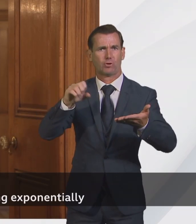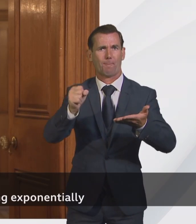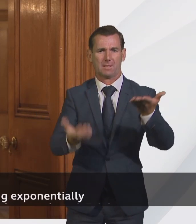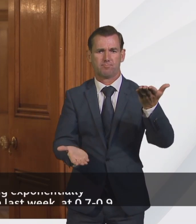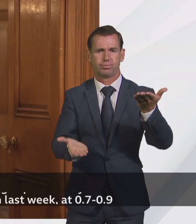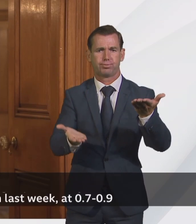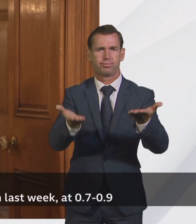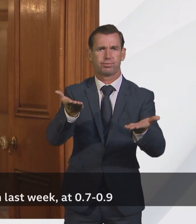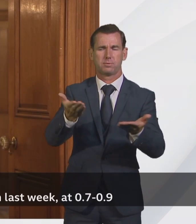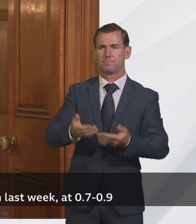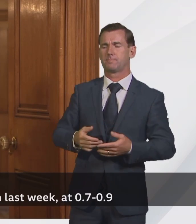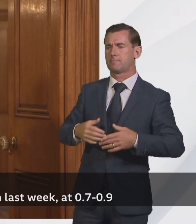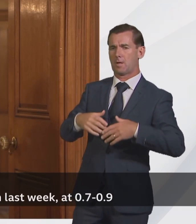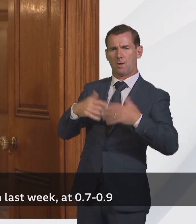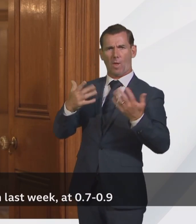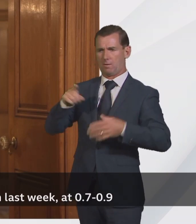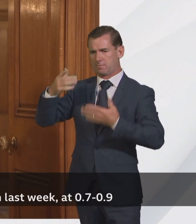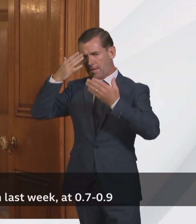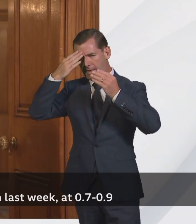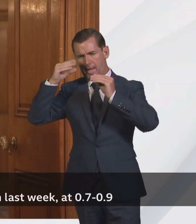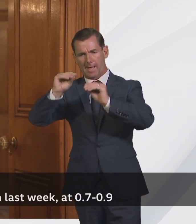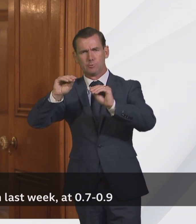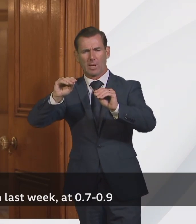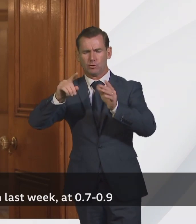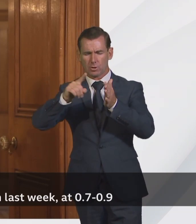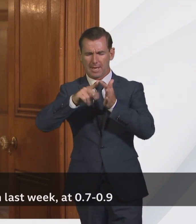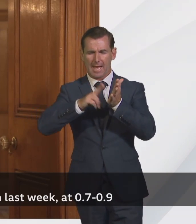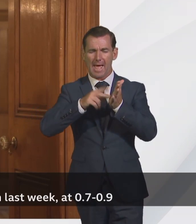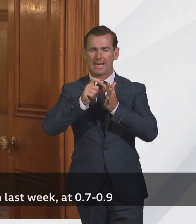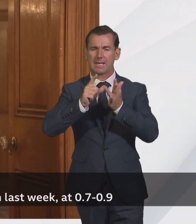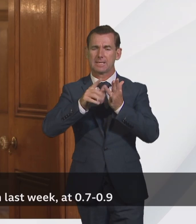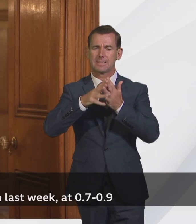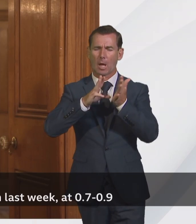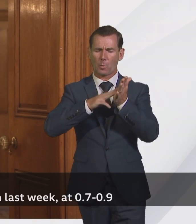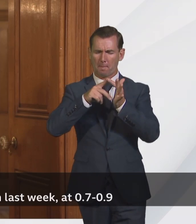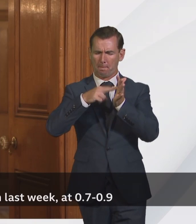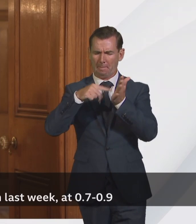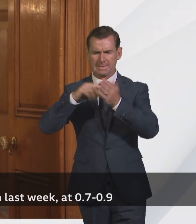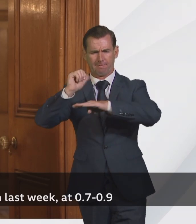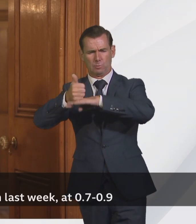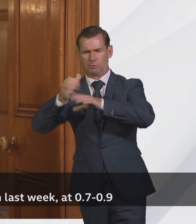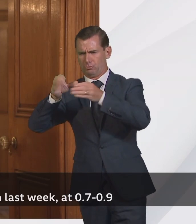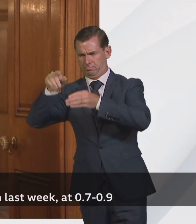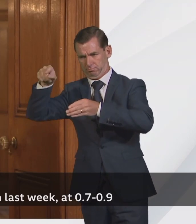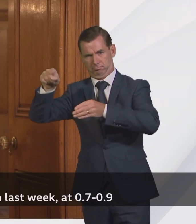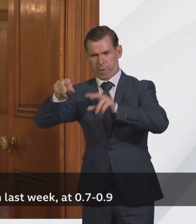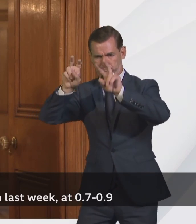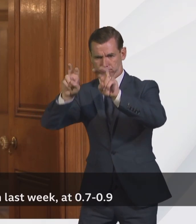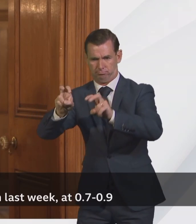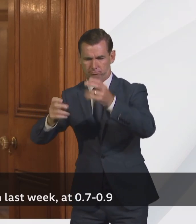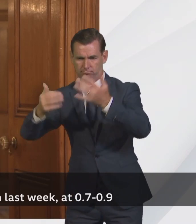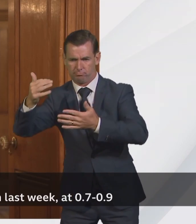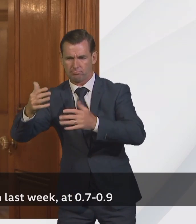really important for the schools to be able to tailor their plan for their children to make sure it delivers the